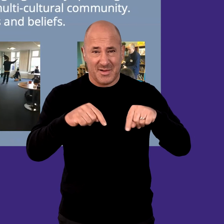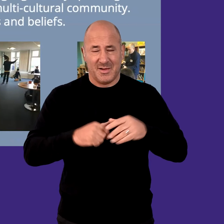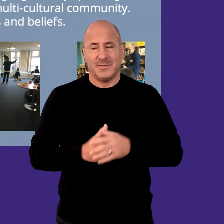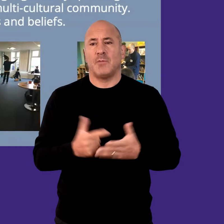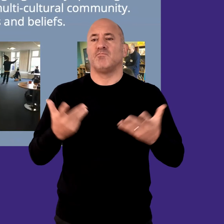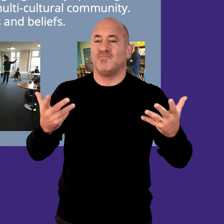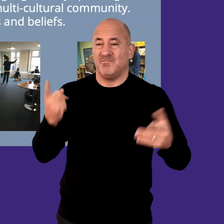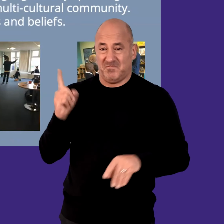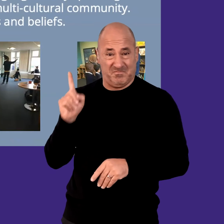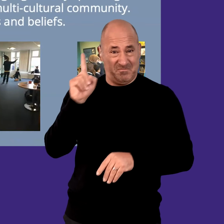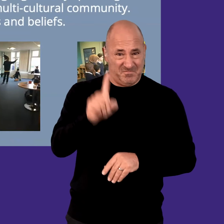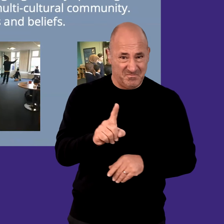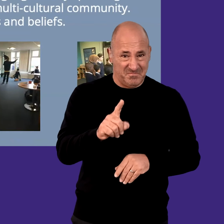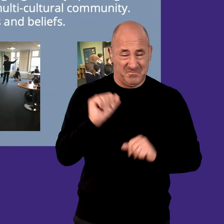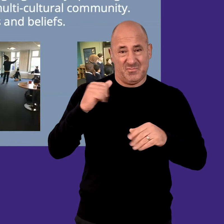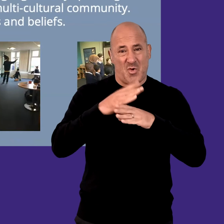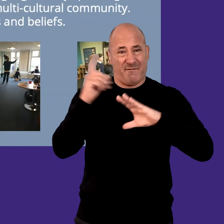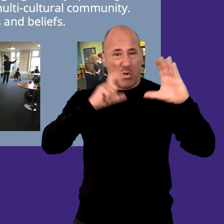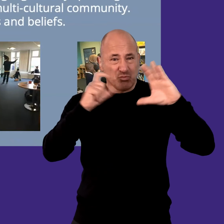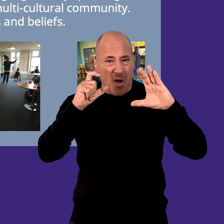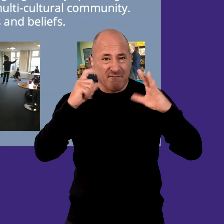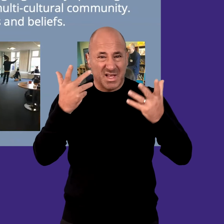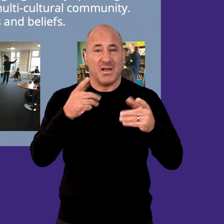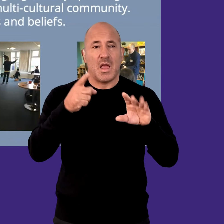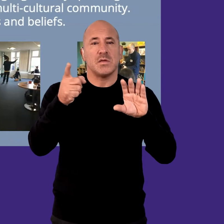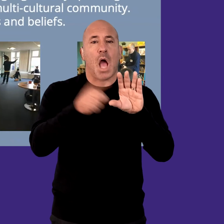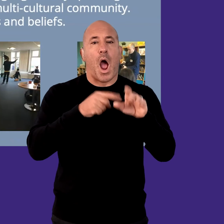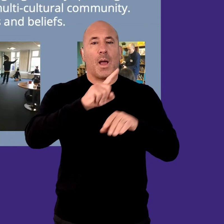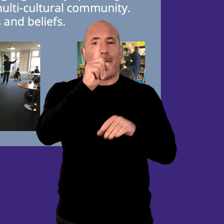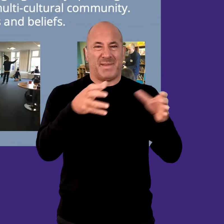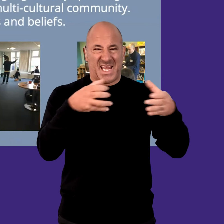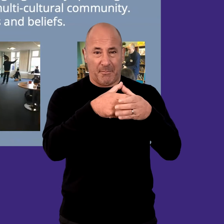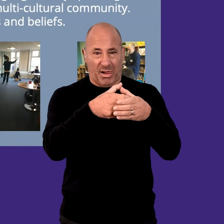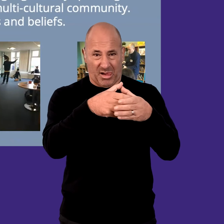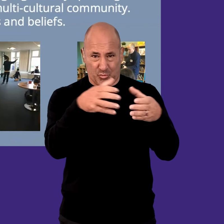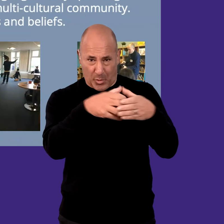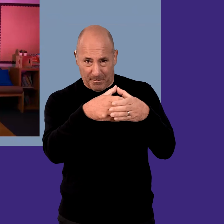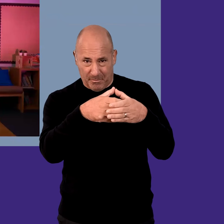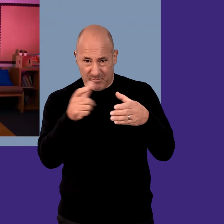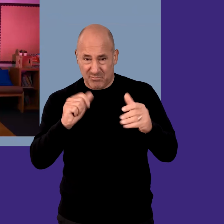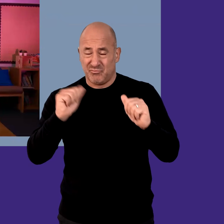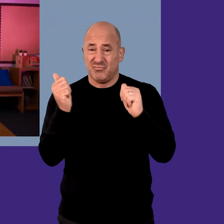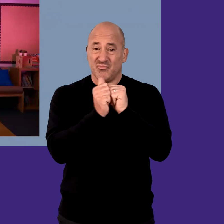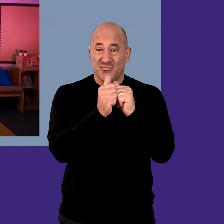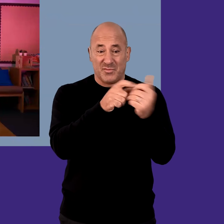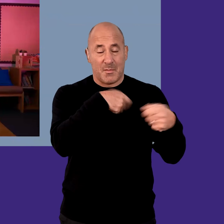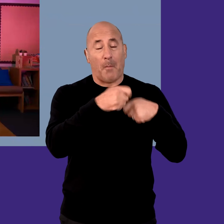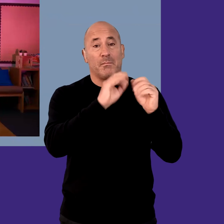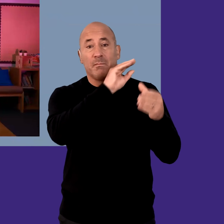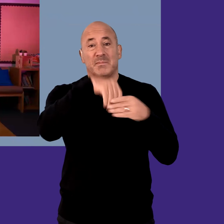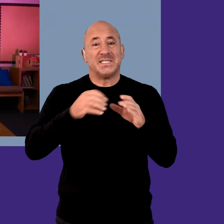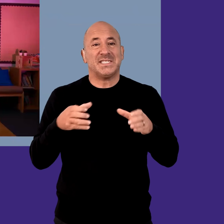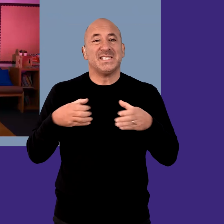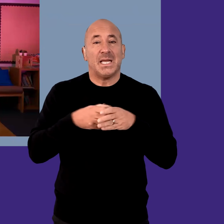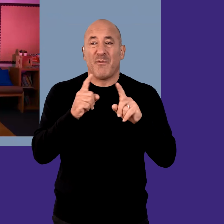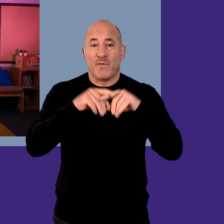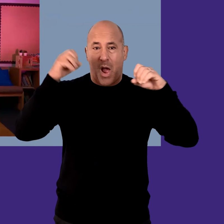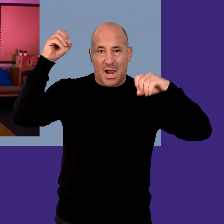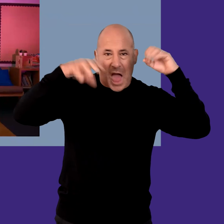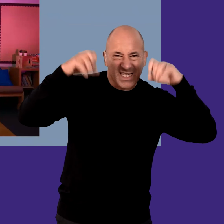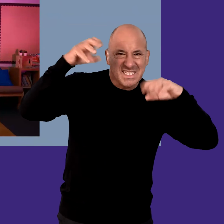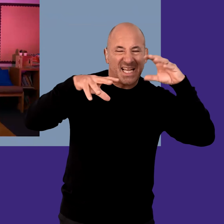that primary school. So he went in, presented his work, and then he worked with a group of young